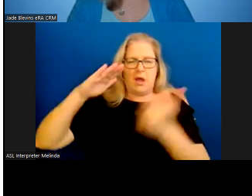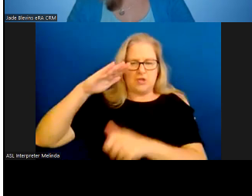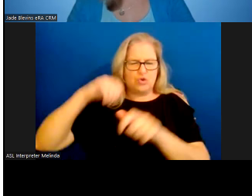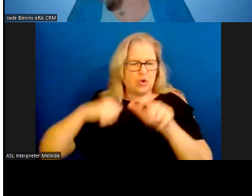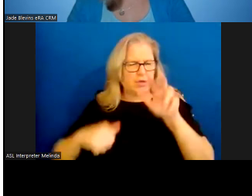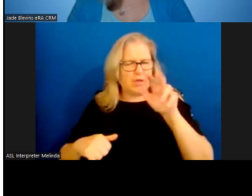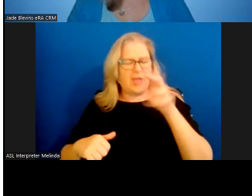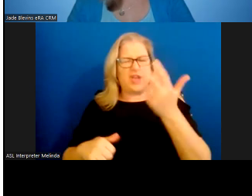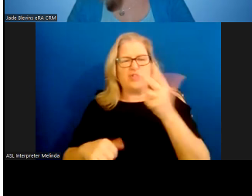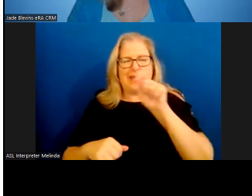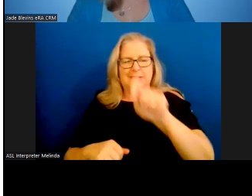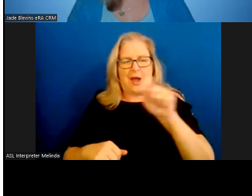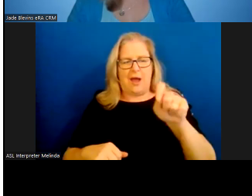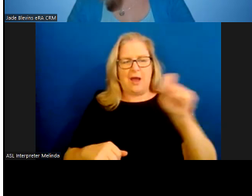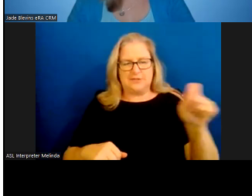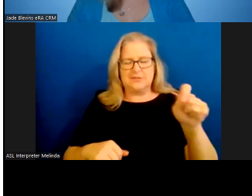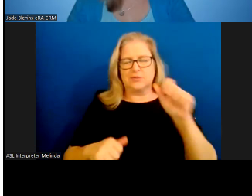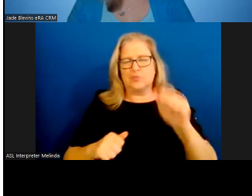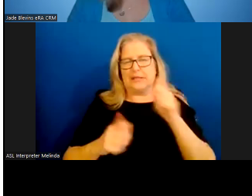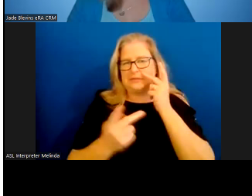dot ellipses icon in status.